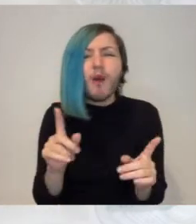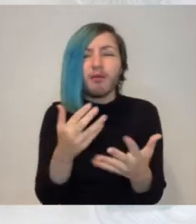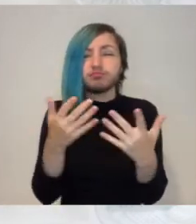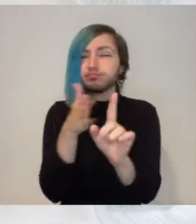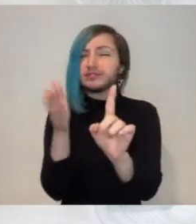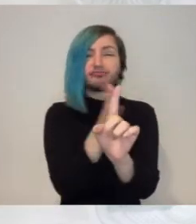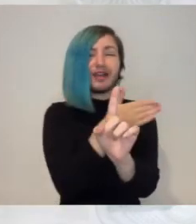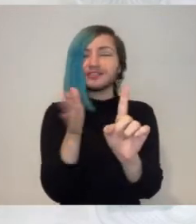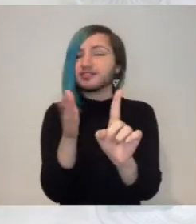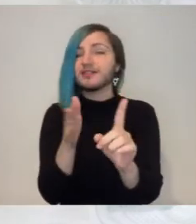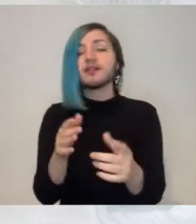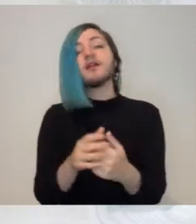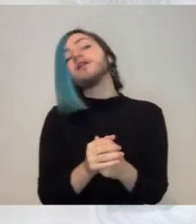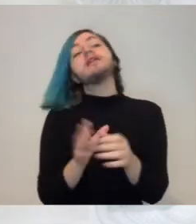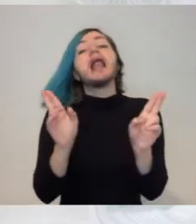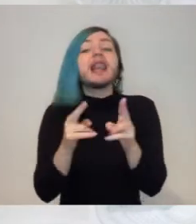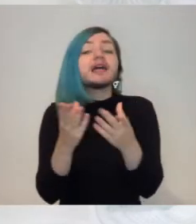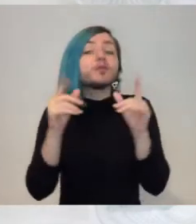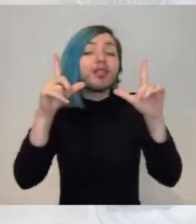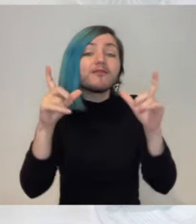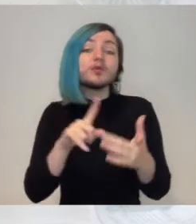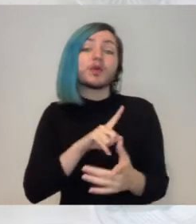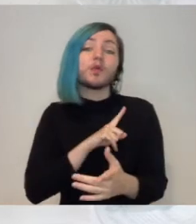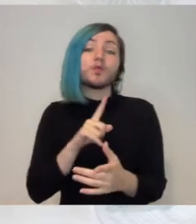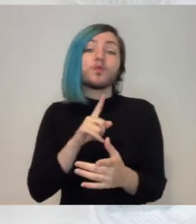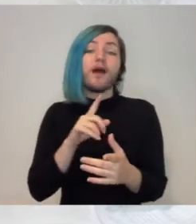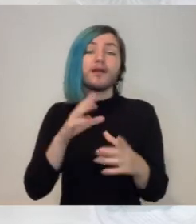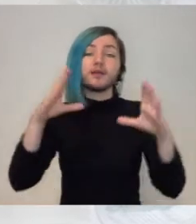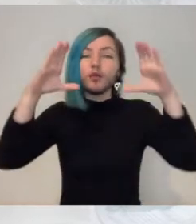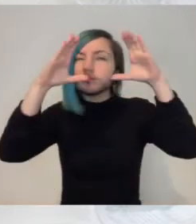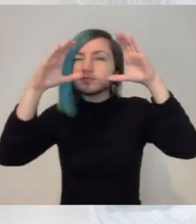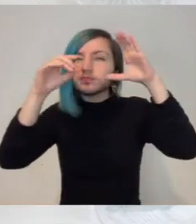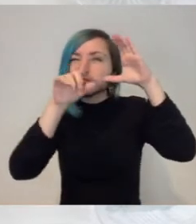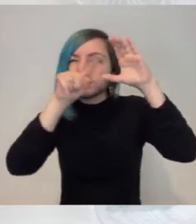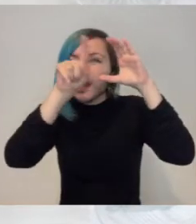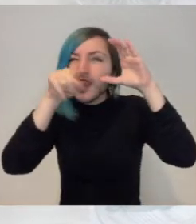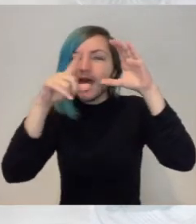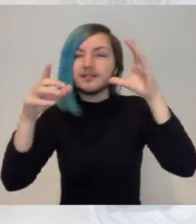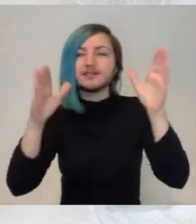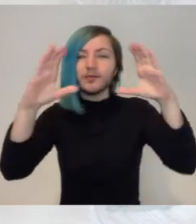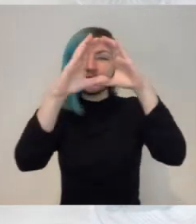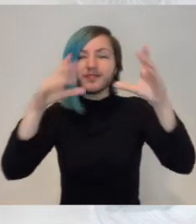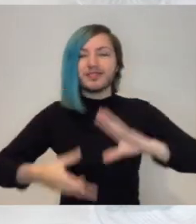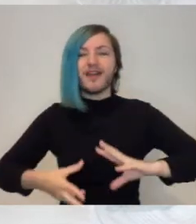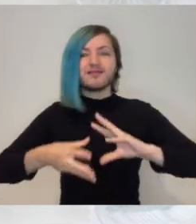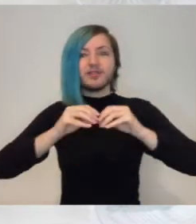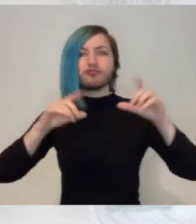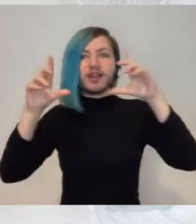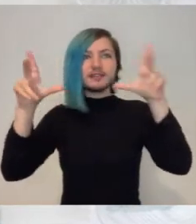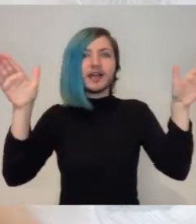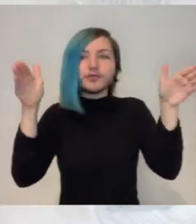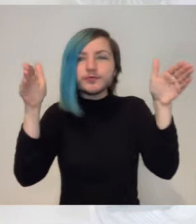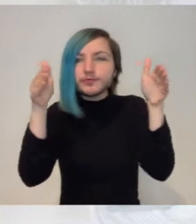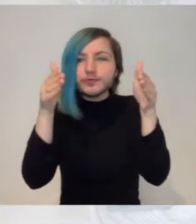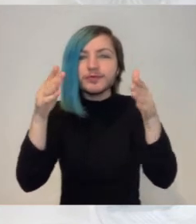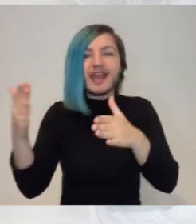distracting. It can be less so when you're taking a photograph because you're looking through a lens. So in a way, it really helps you sort of construct an